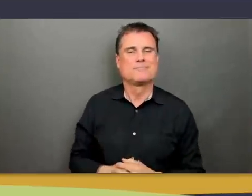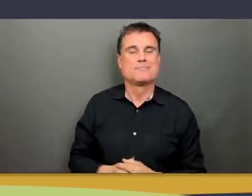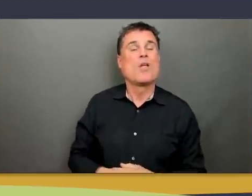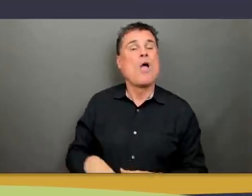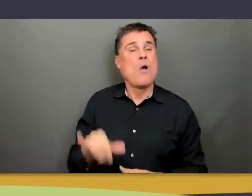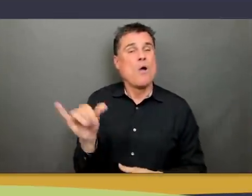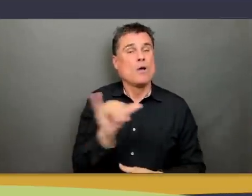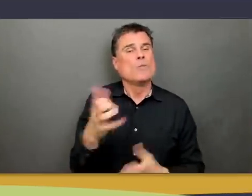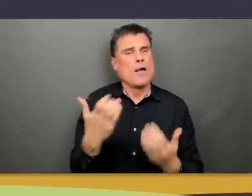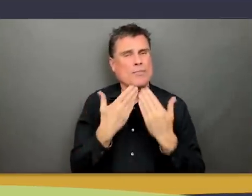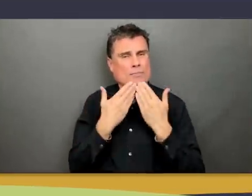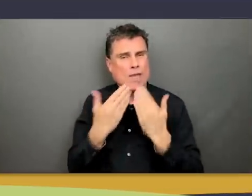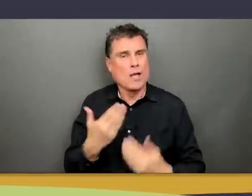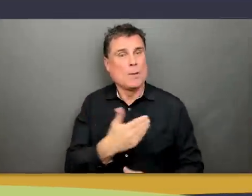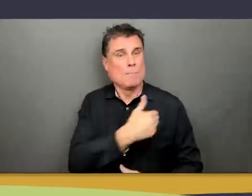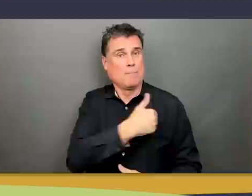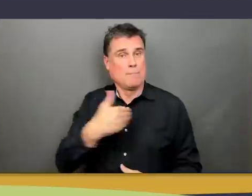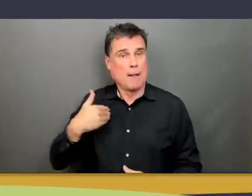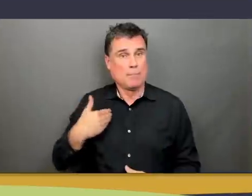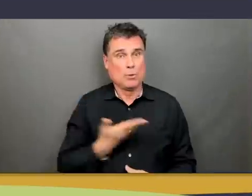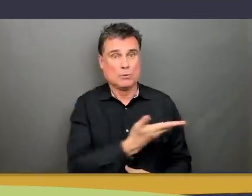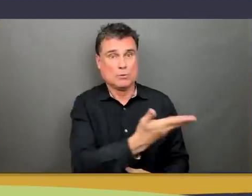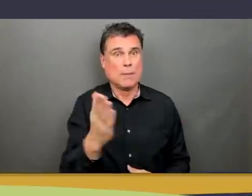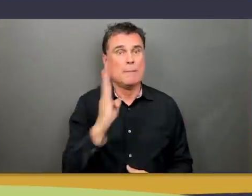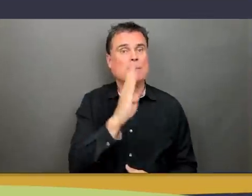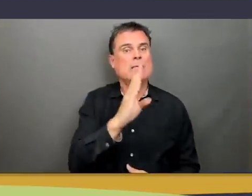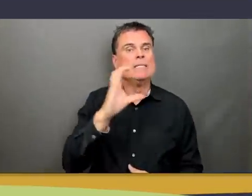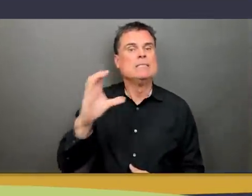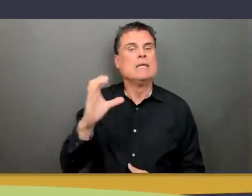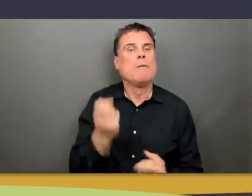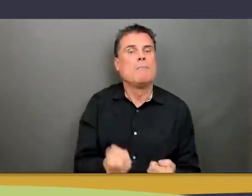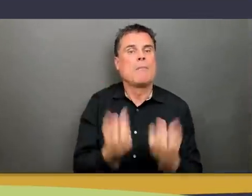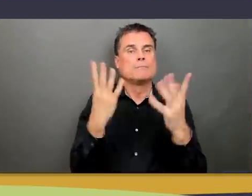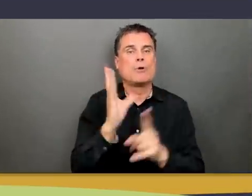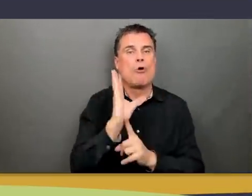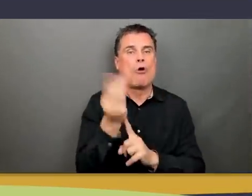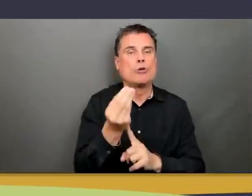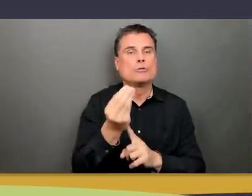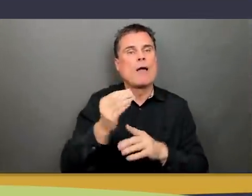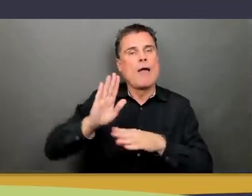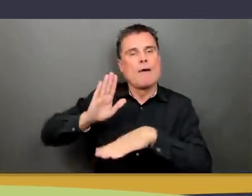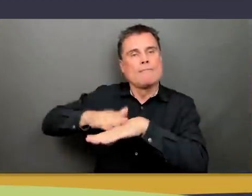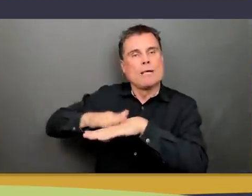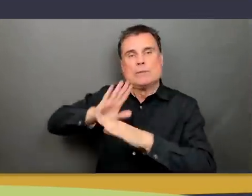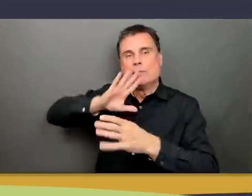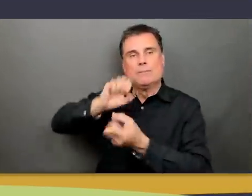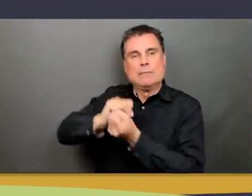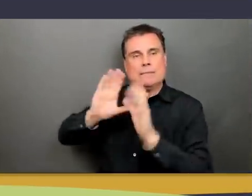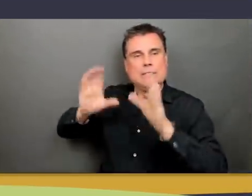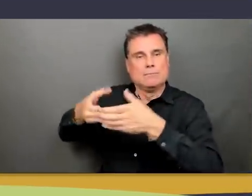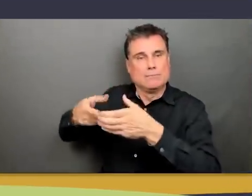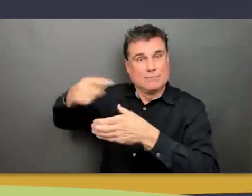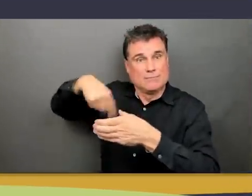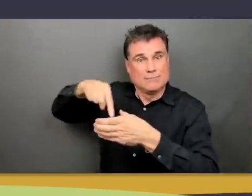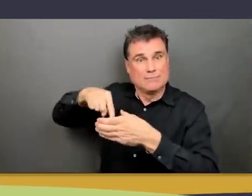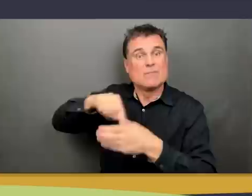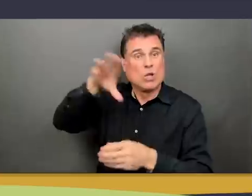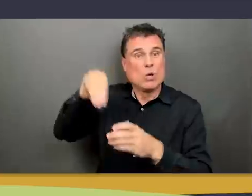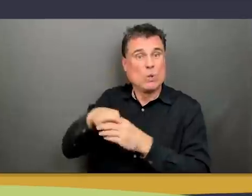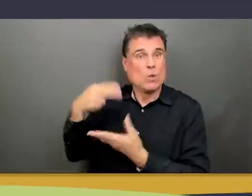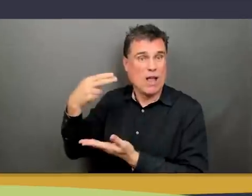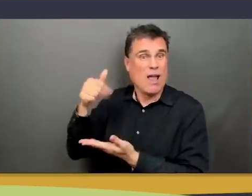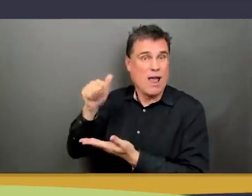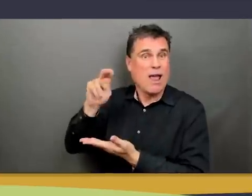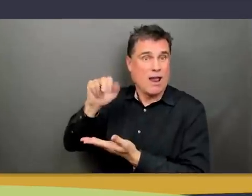joining us virtually, including Hannah Woldeis, who is our MC this